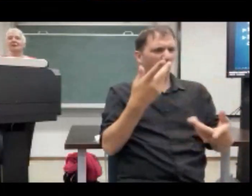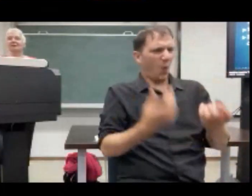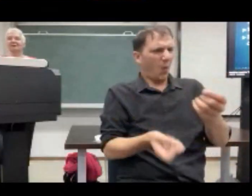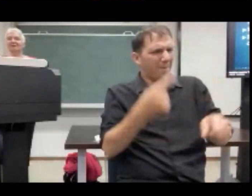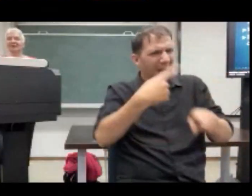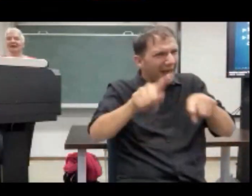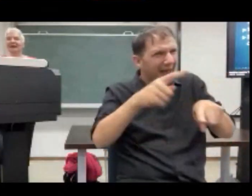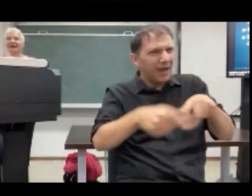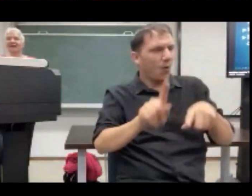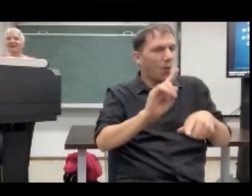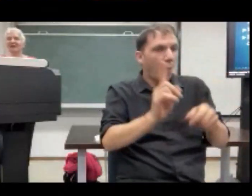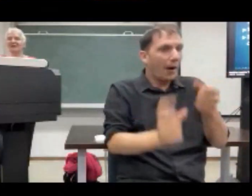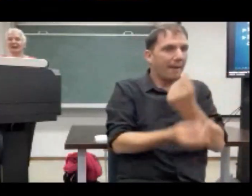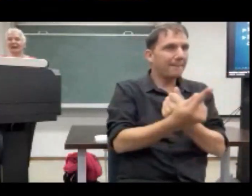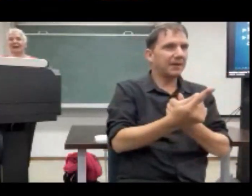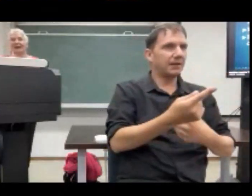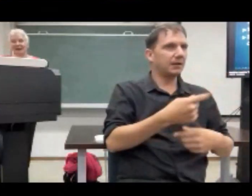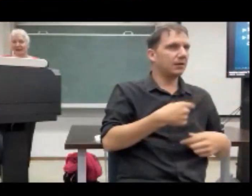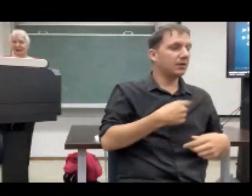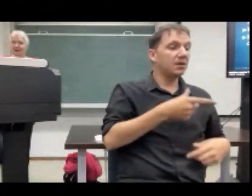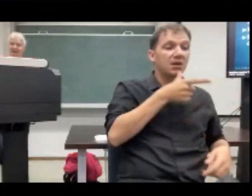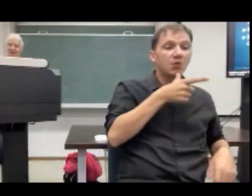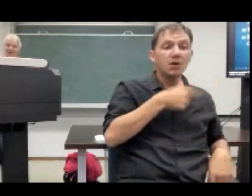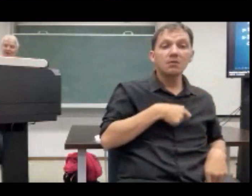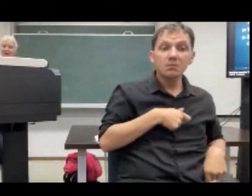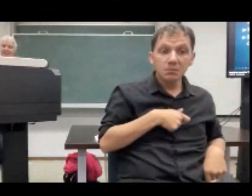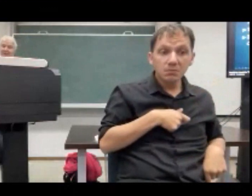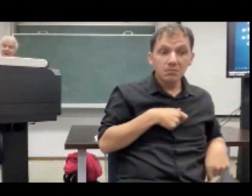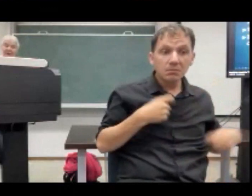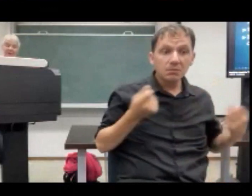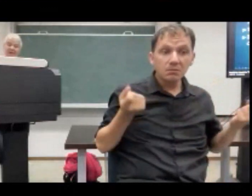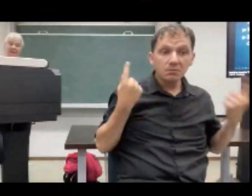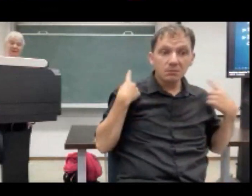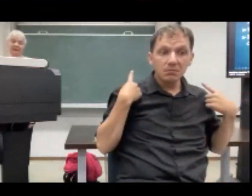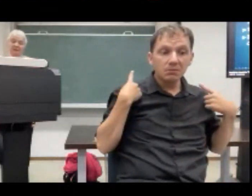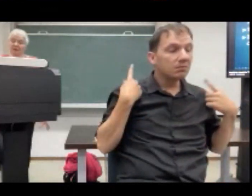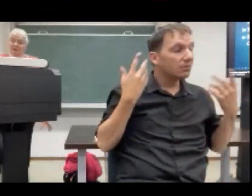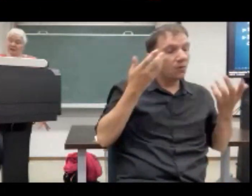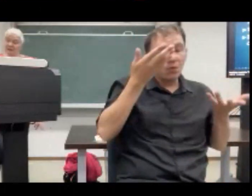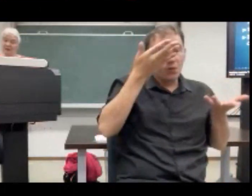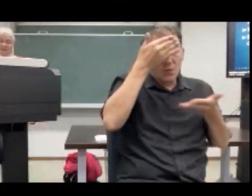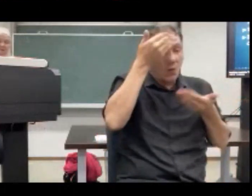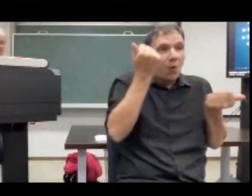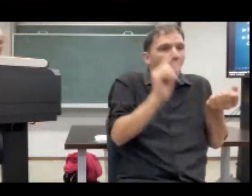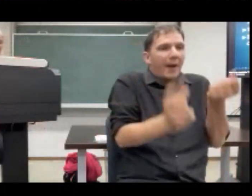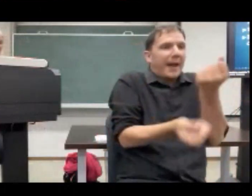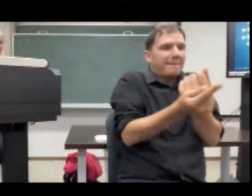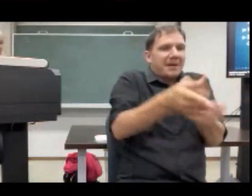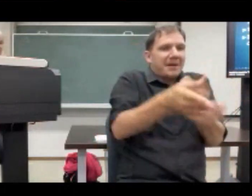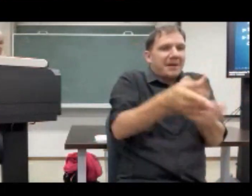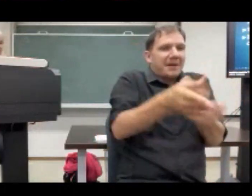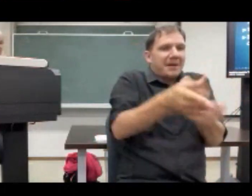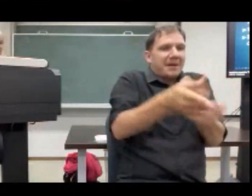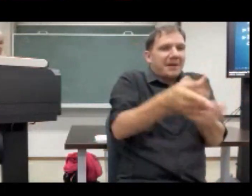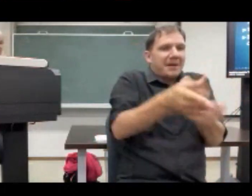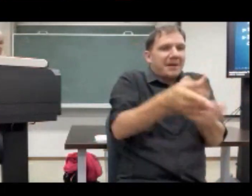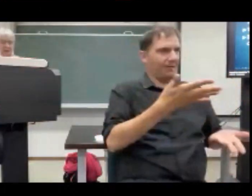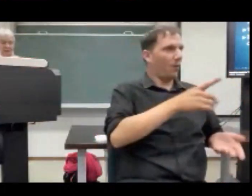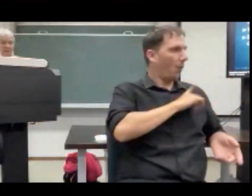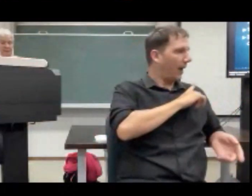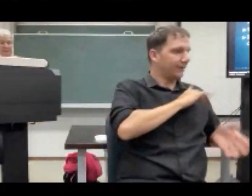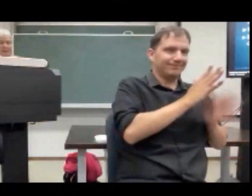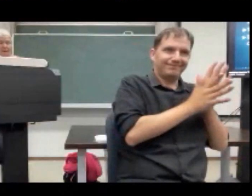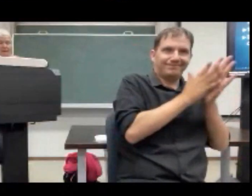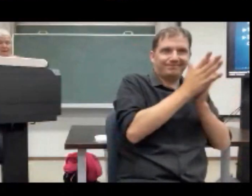had no idea. This is quite a complex, and the prevalence is not, in that aspect, also socially